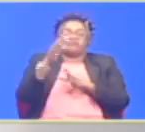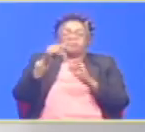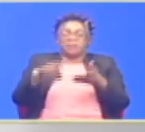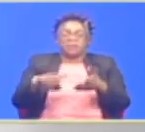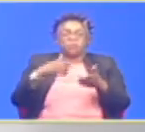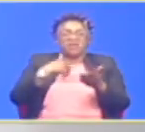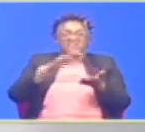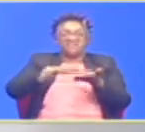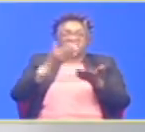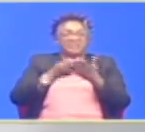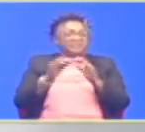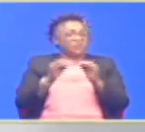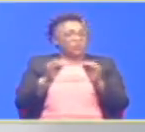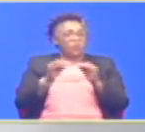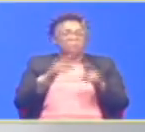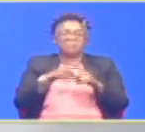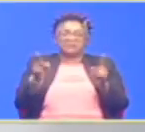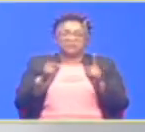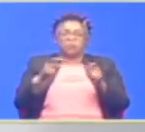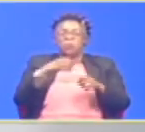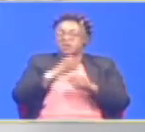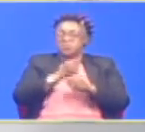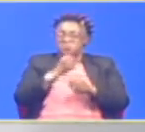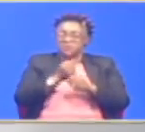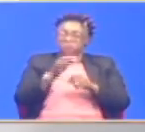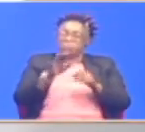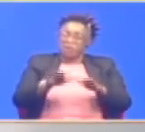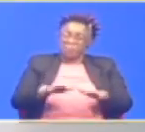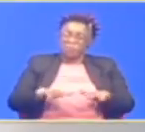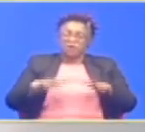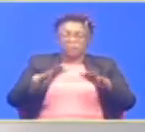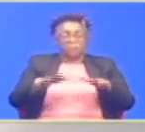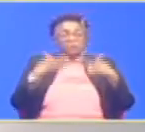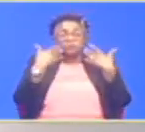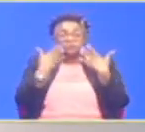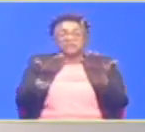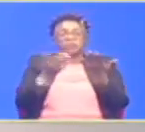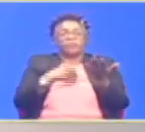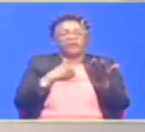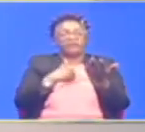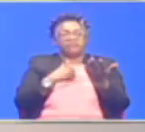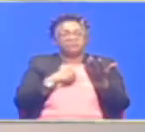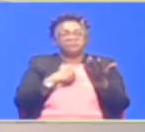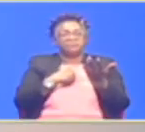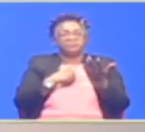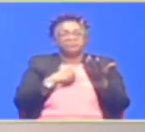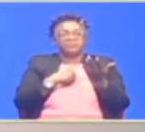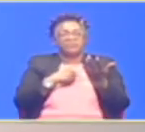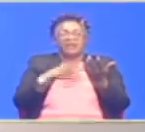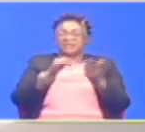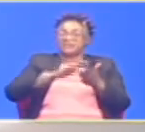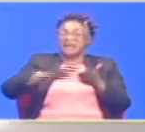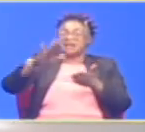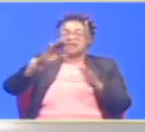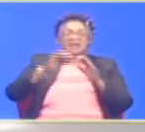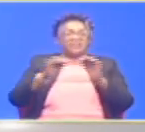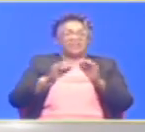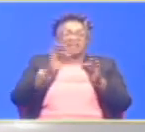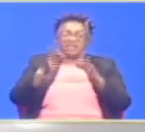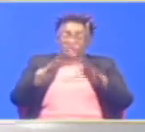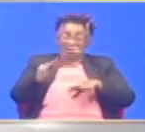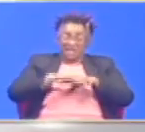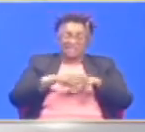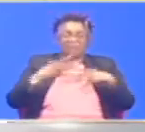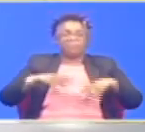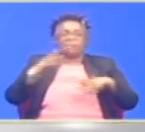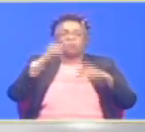that nature, so we are doing it slowly by slowly. We can see that we don't have the stands. So if you can get some few people who can